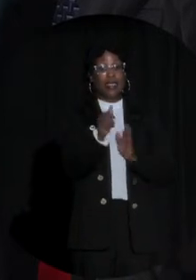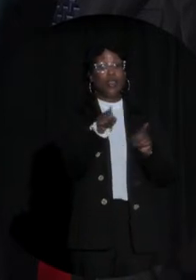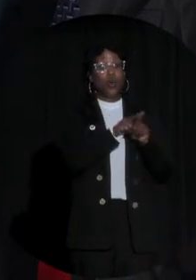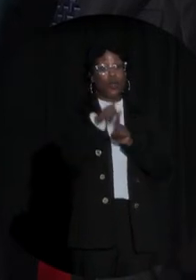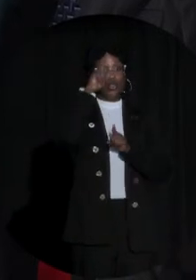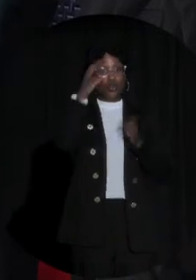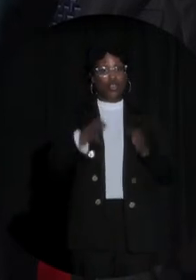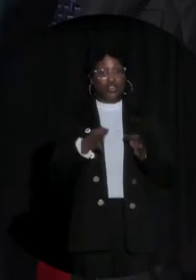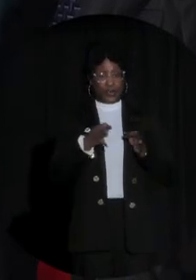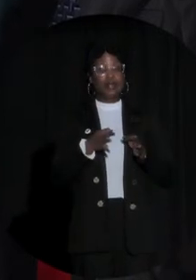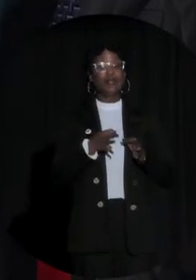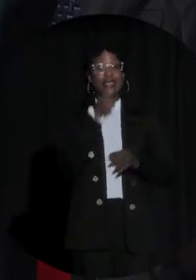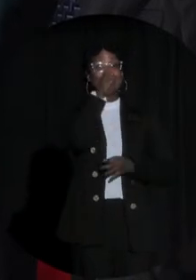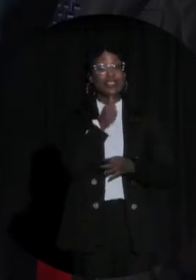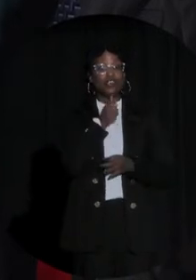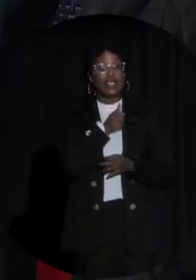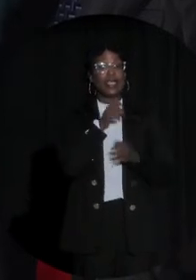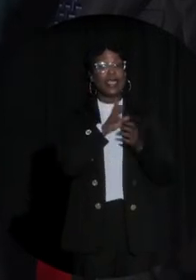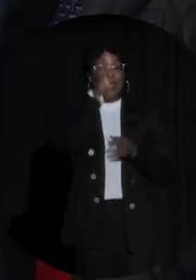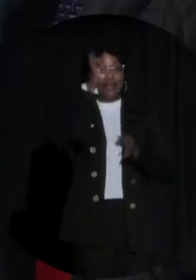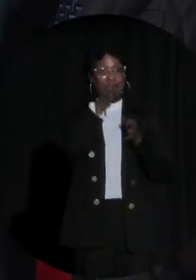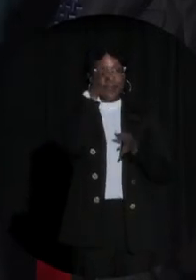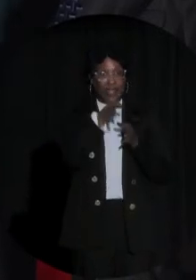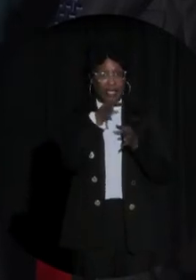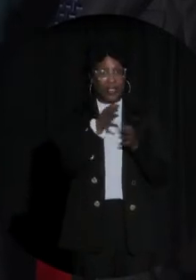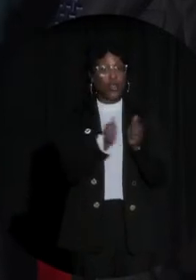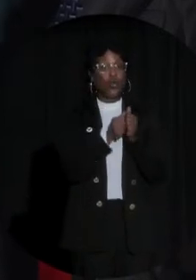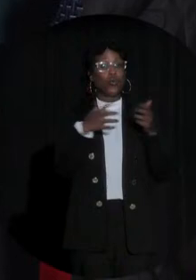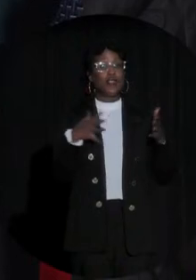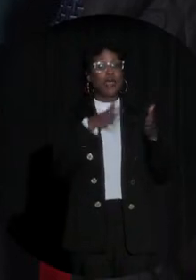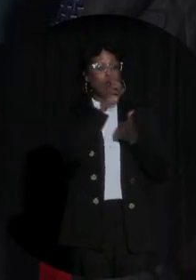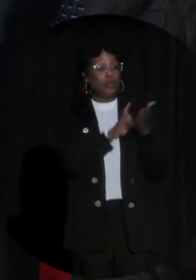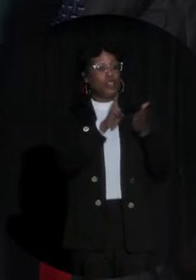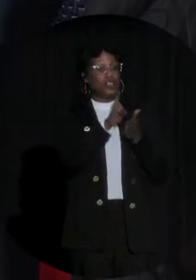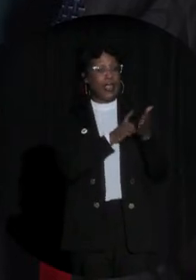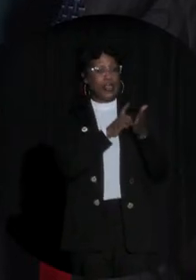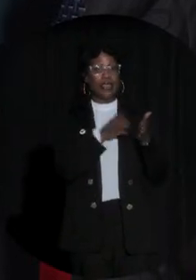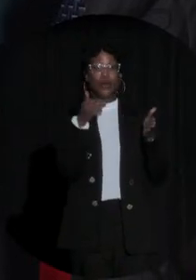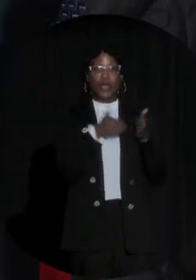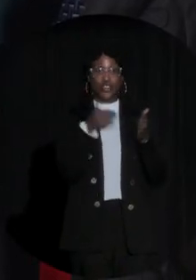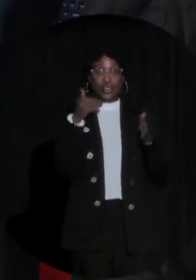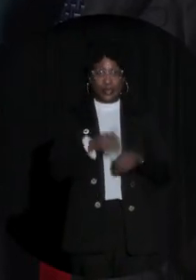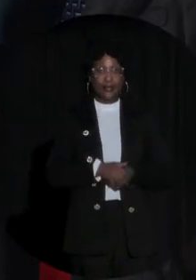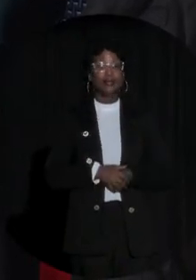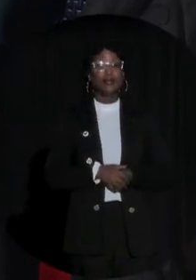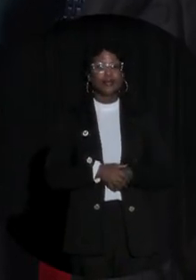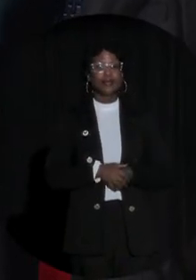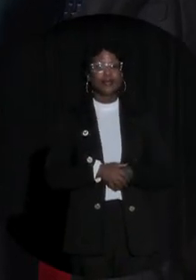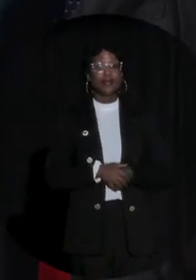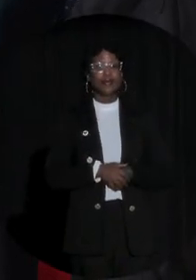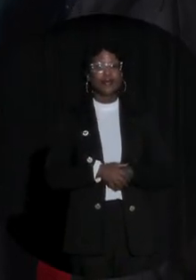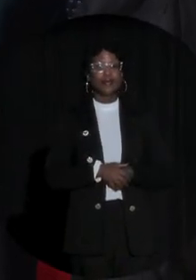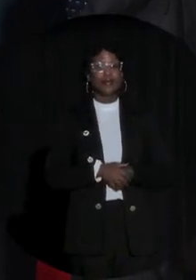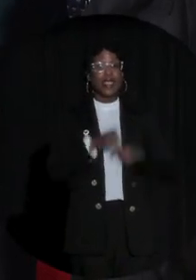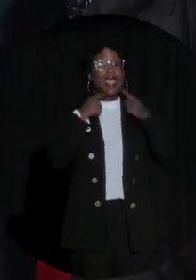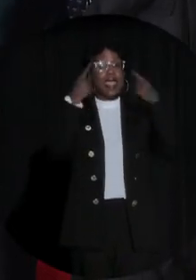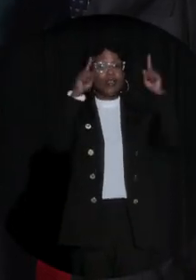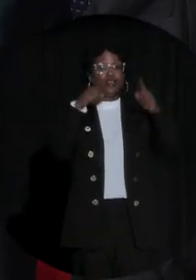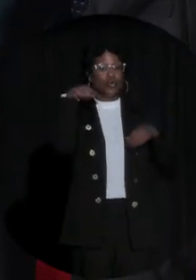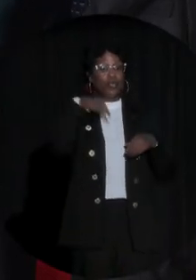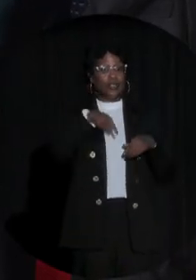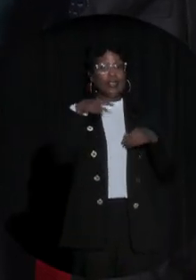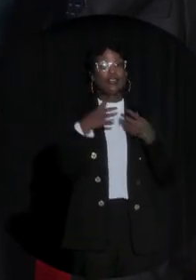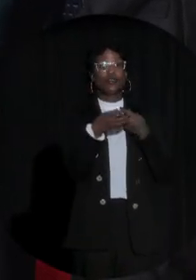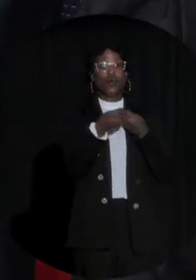judgment. Diligently and faithfully. Diligently and faithfully. Without partiality or prejudice. Without partiality or prejudice. Execute the office of. Execute